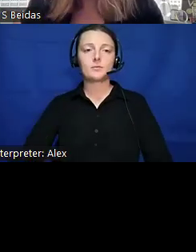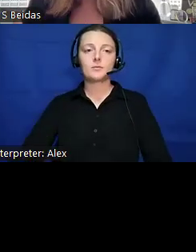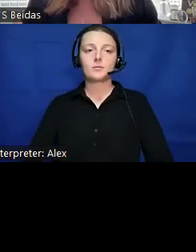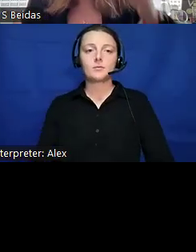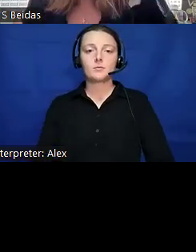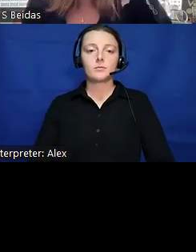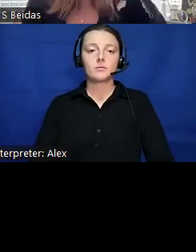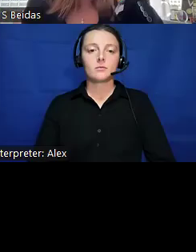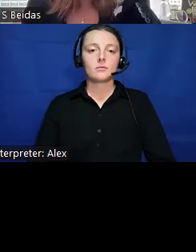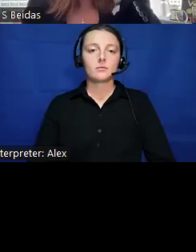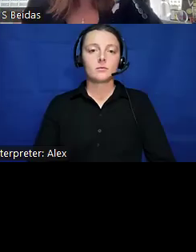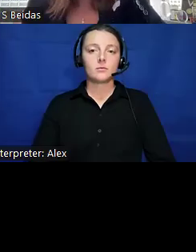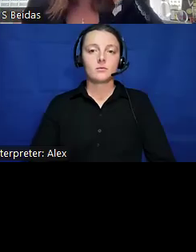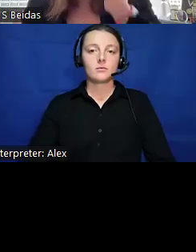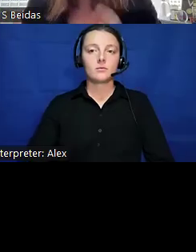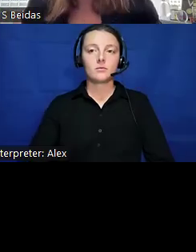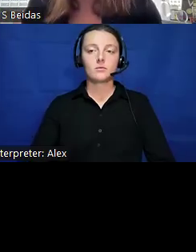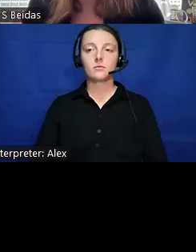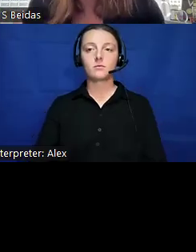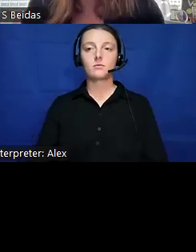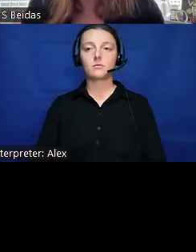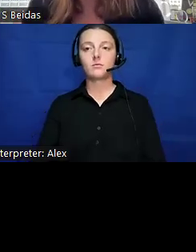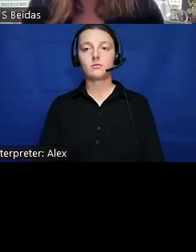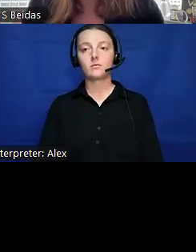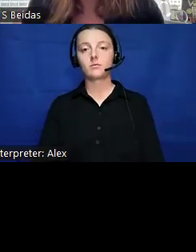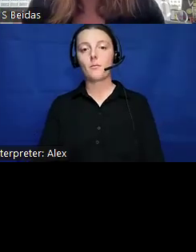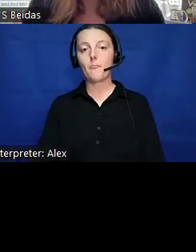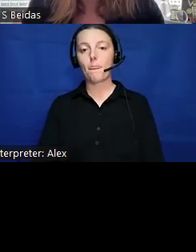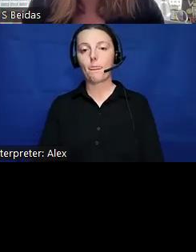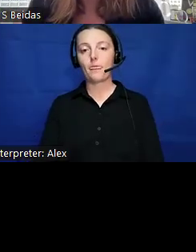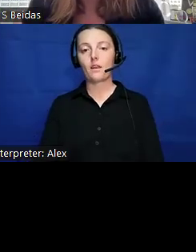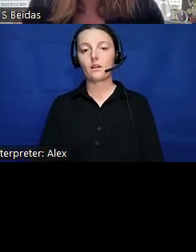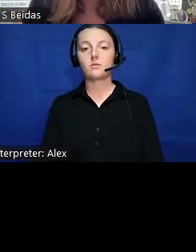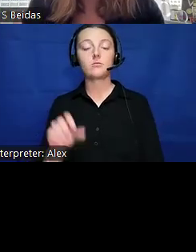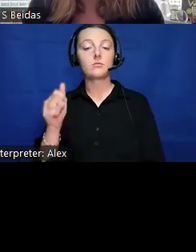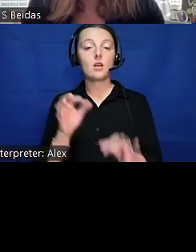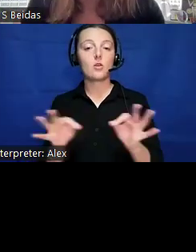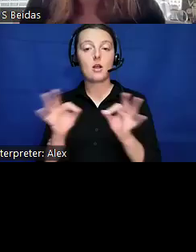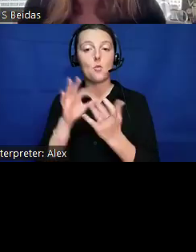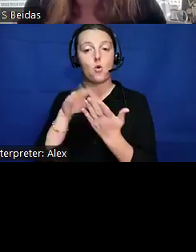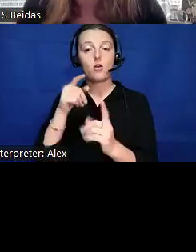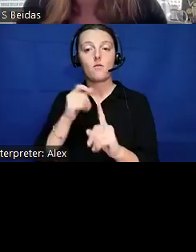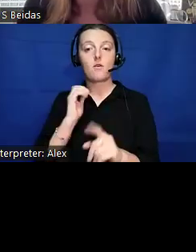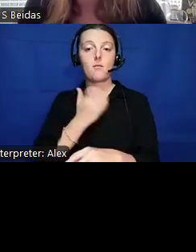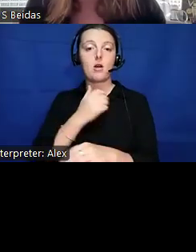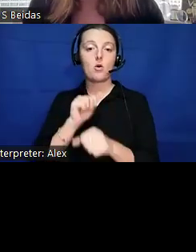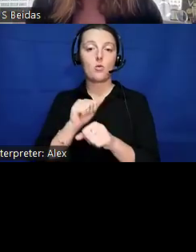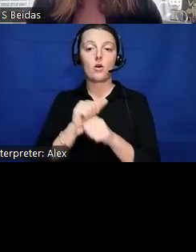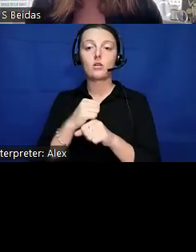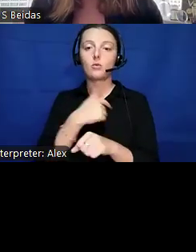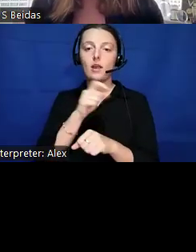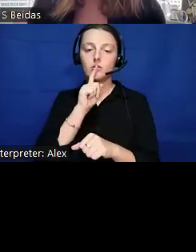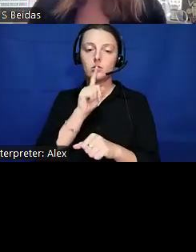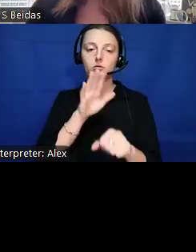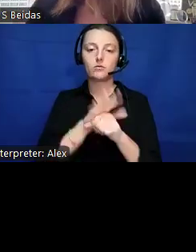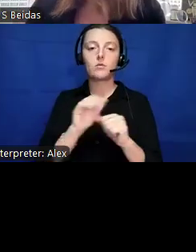Another really important learning from our work is that we have to make sure that our implementation approaches do not make it harder for people and